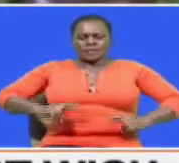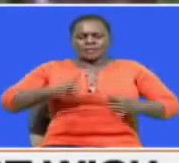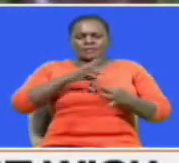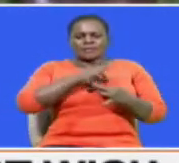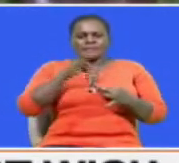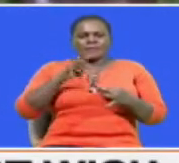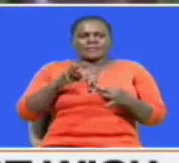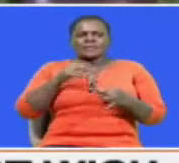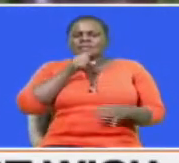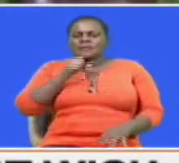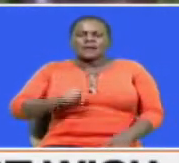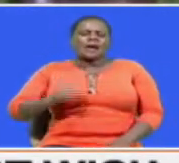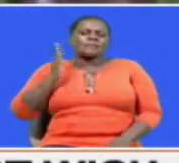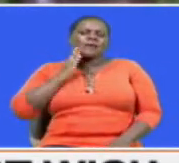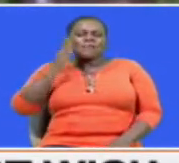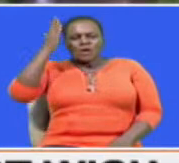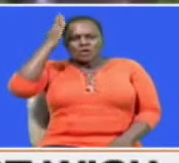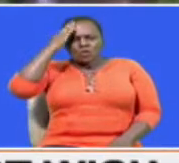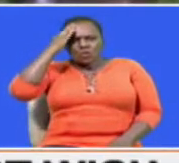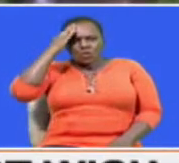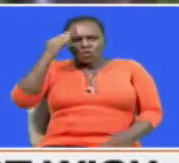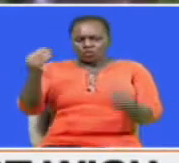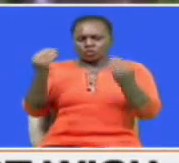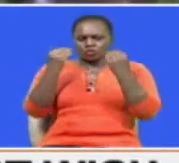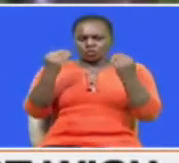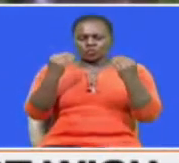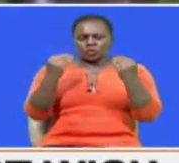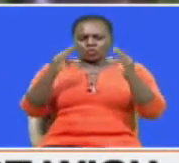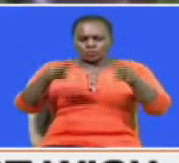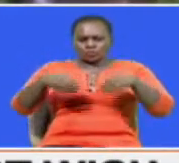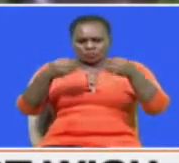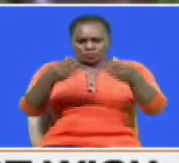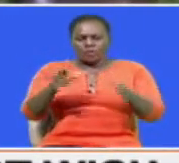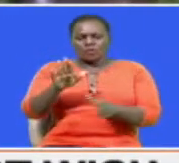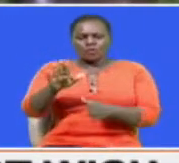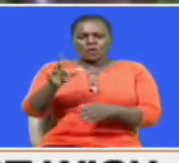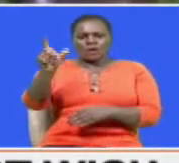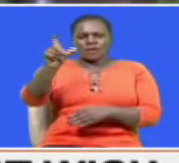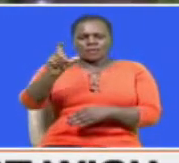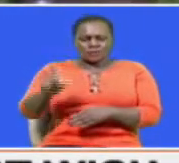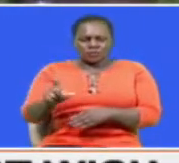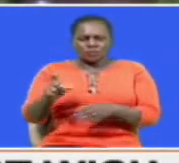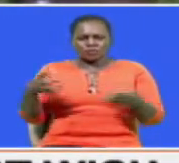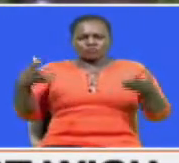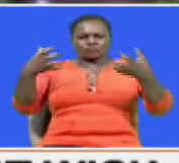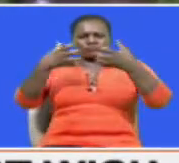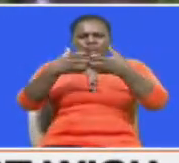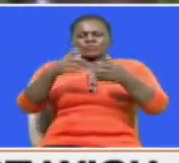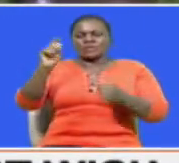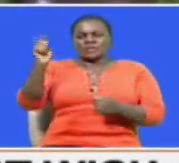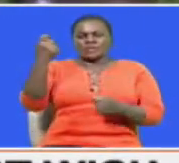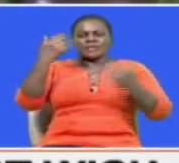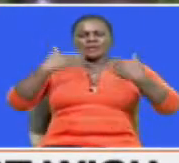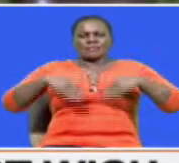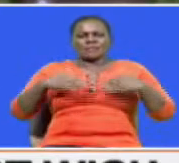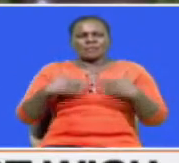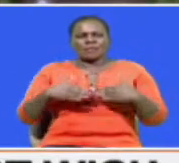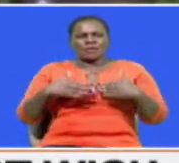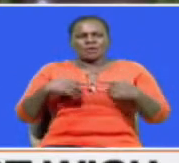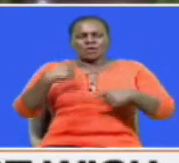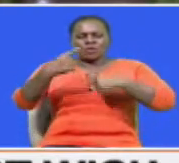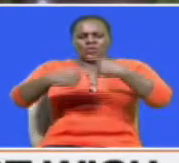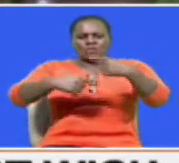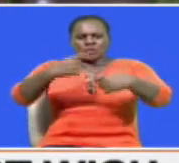peace, Grandma, knowing that the torch has been passed and your vision of a unified Kenya lives